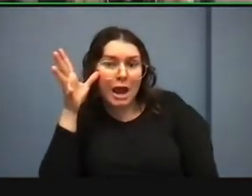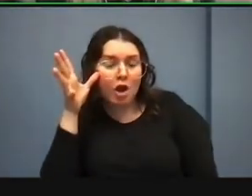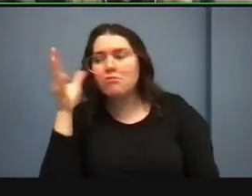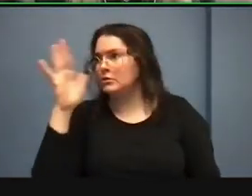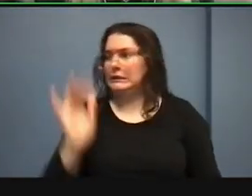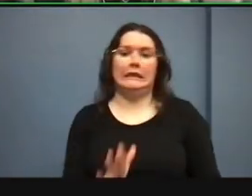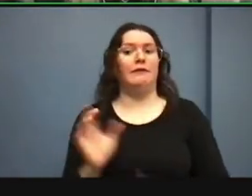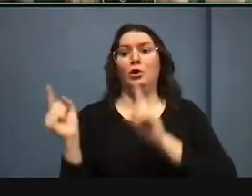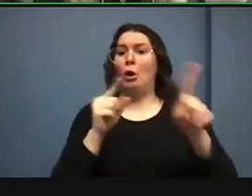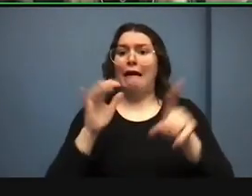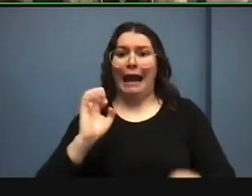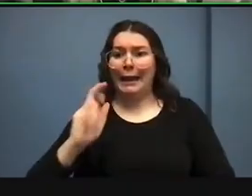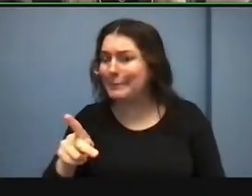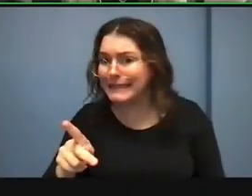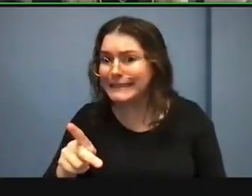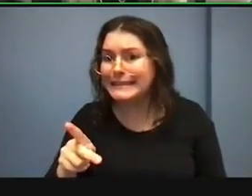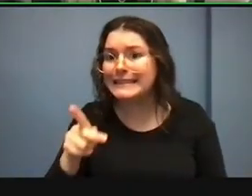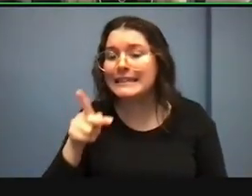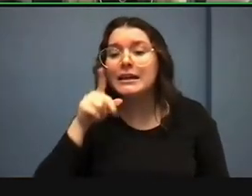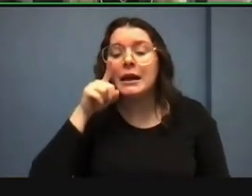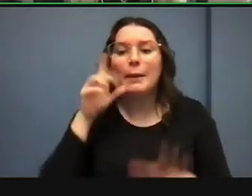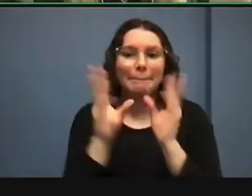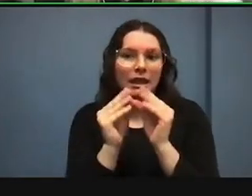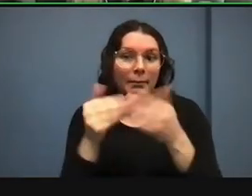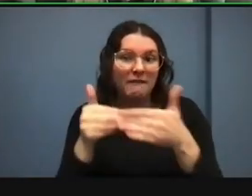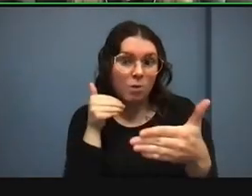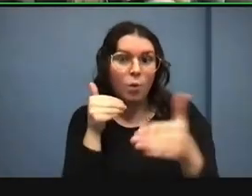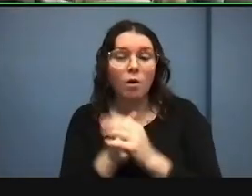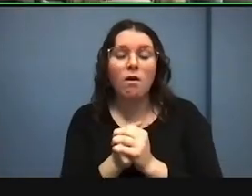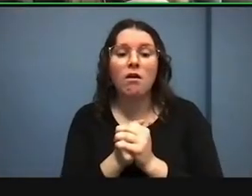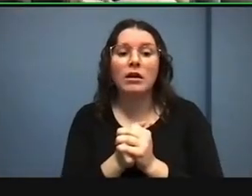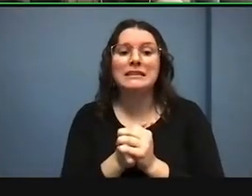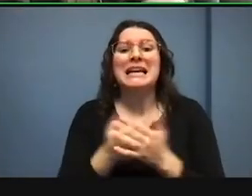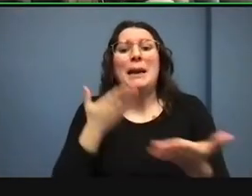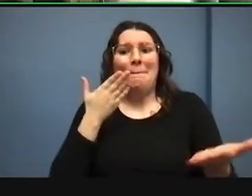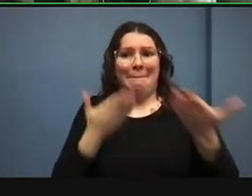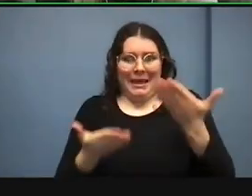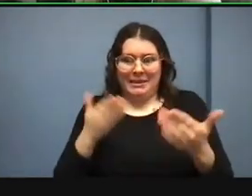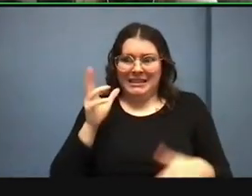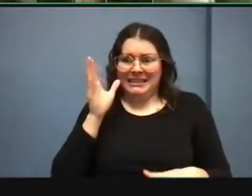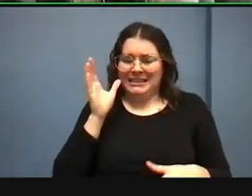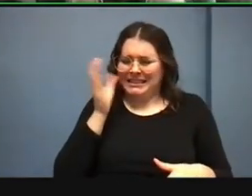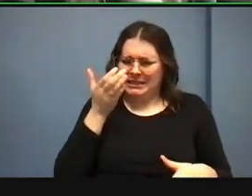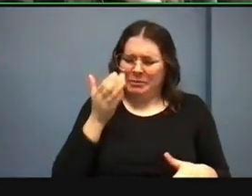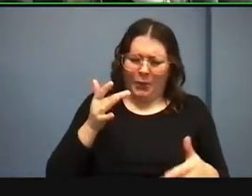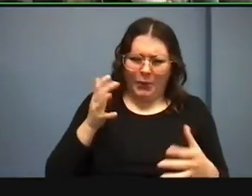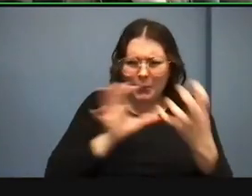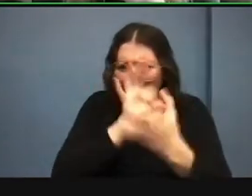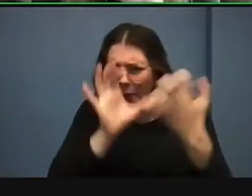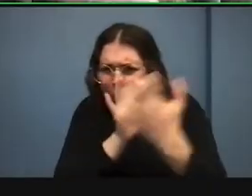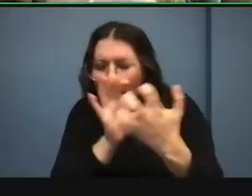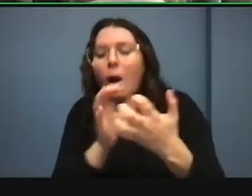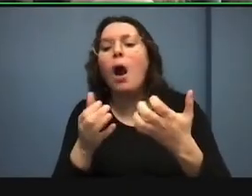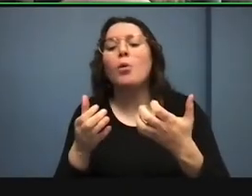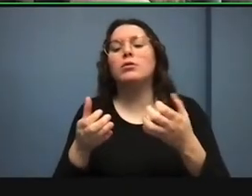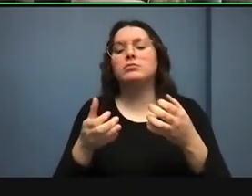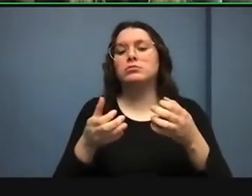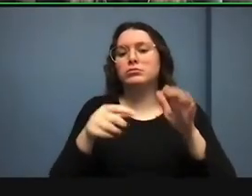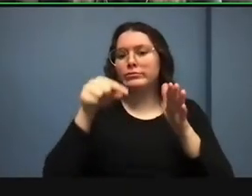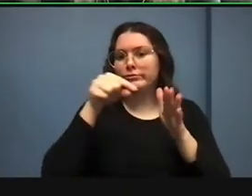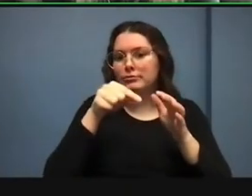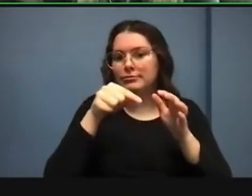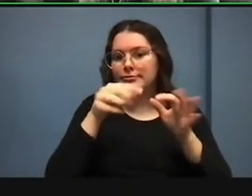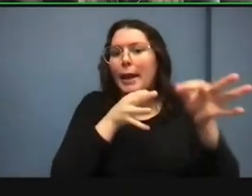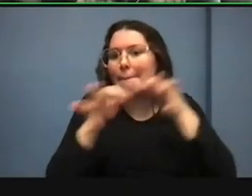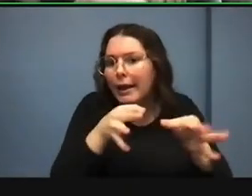an an IEP meeting before, that might sound very confusing to you. So let me break it down and explain what that looks